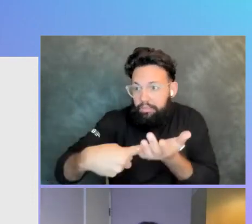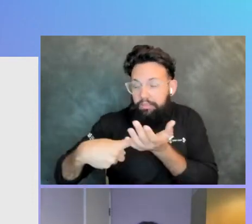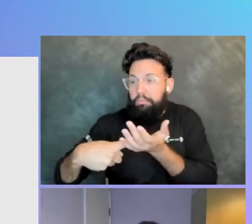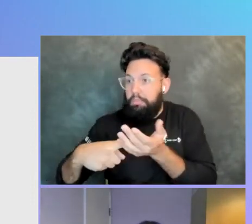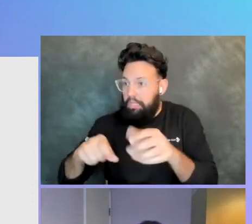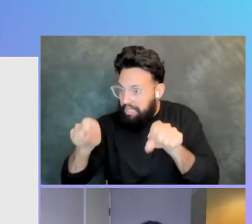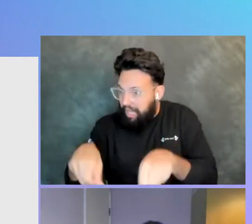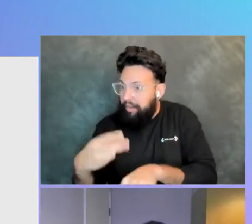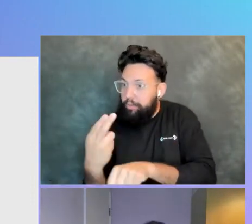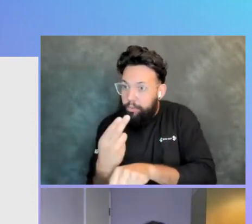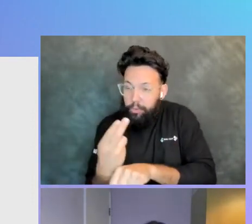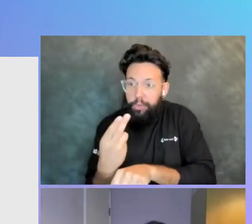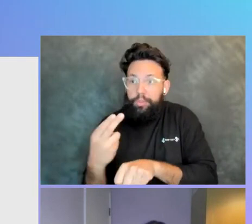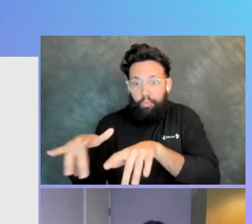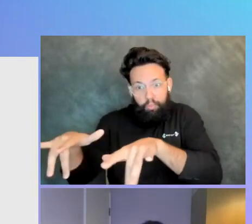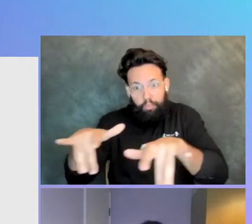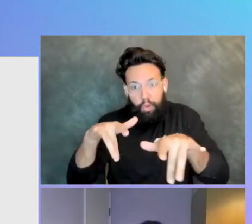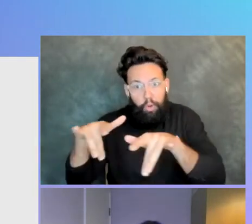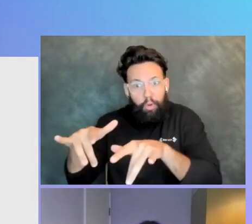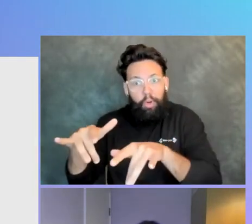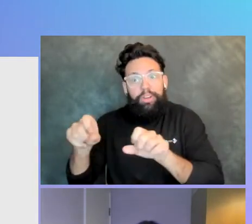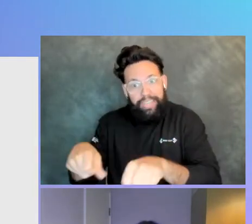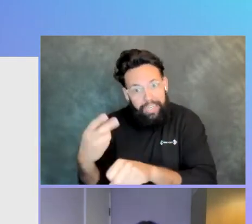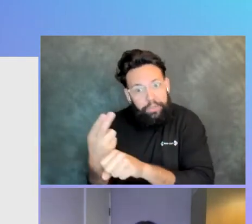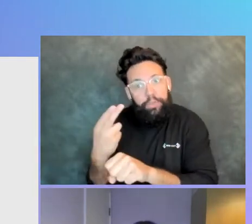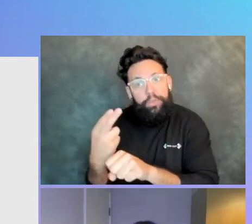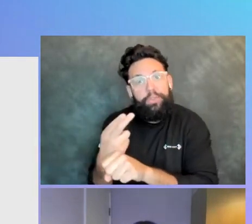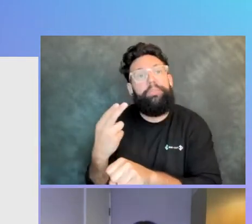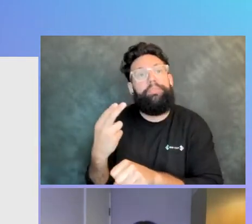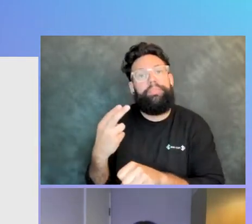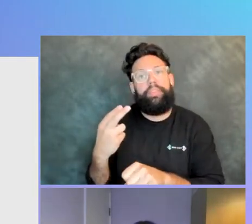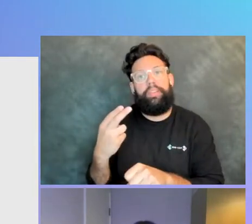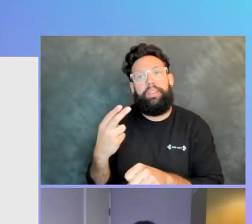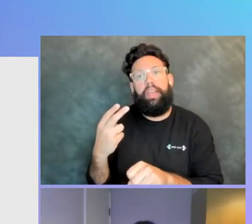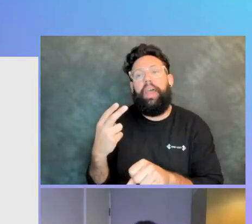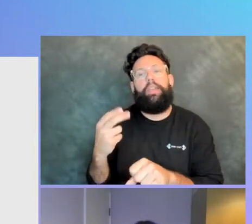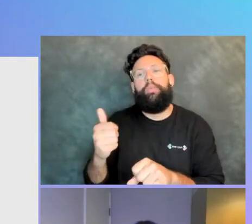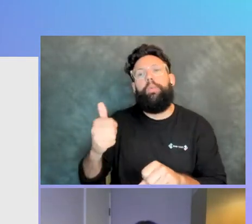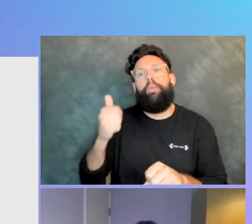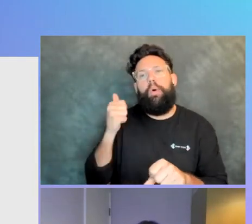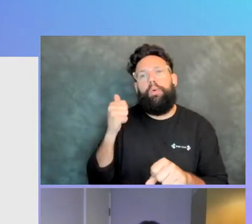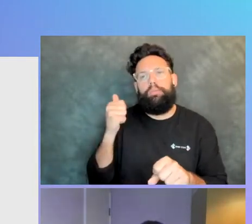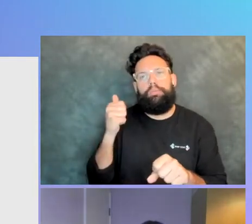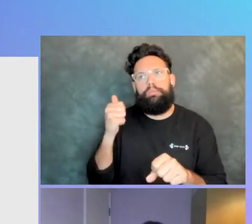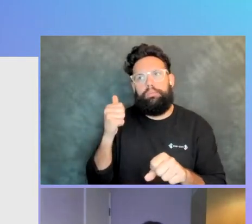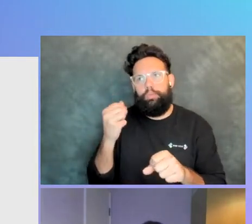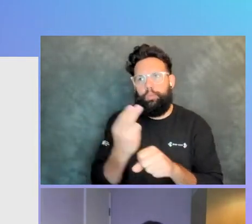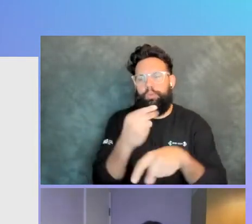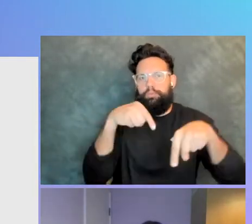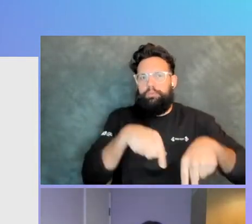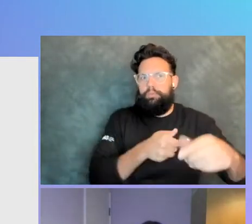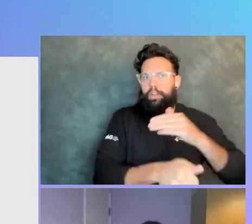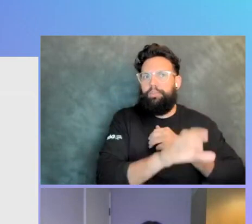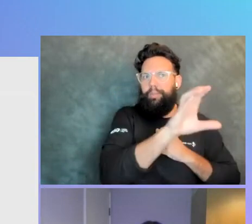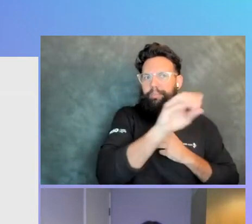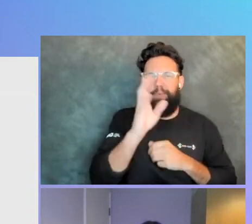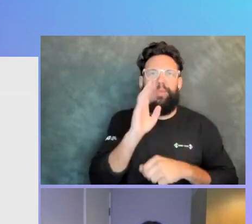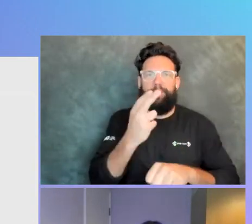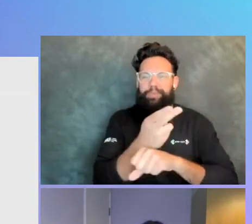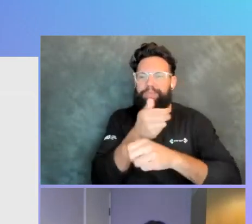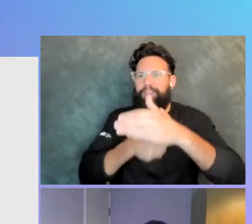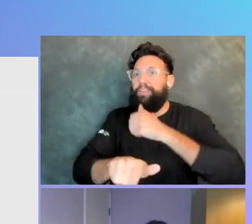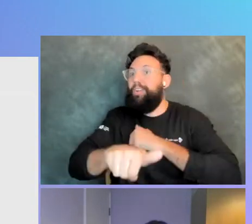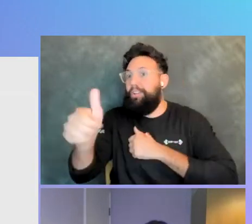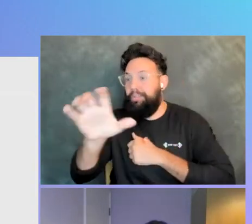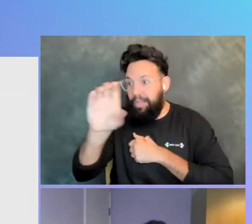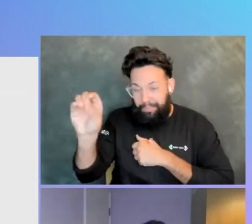recording of this talk isn't going to be hosted by HL. It's going to be hosted by the organizer, the Q. So it's things like that that